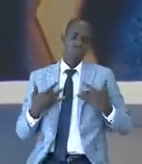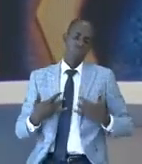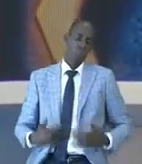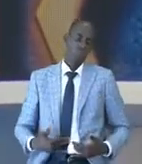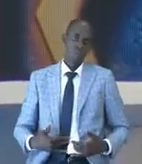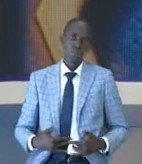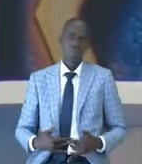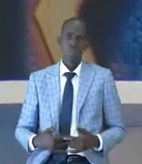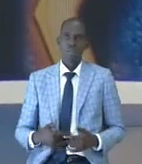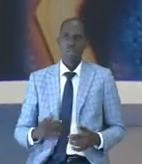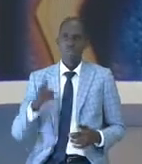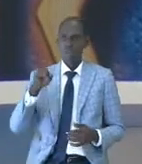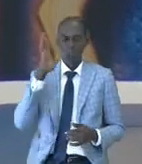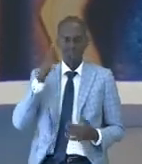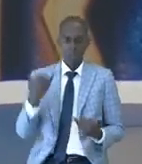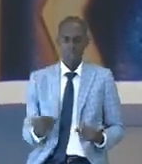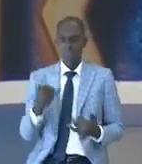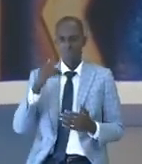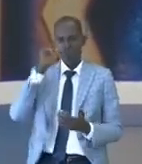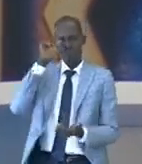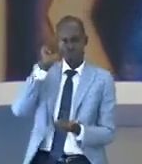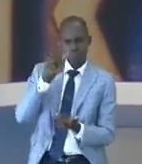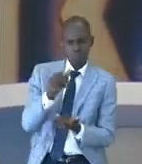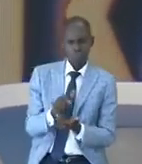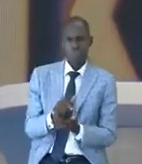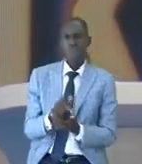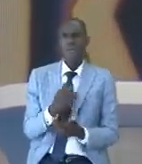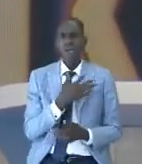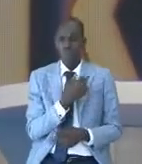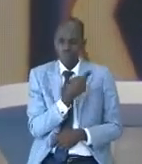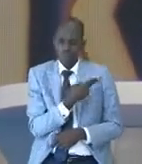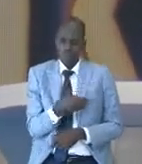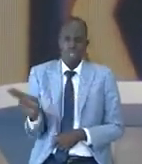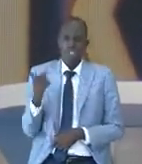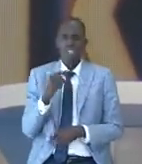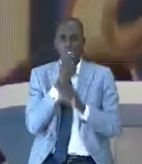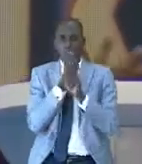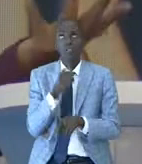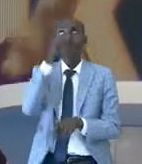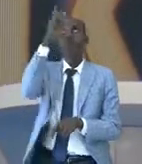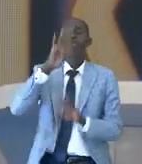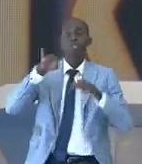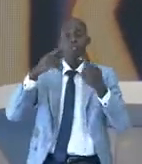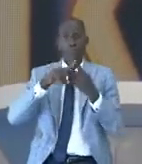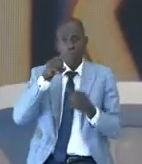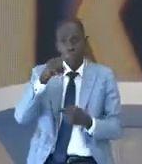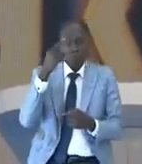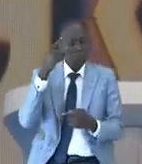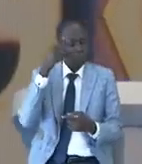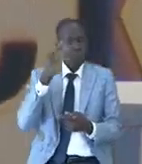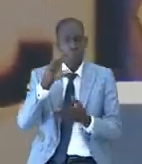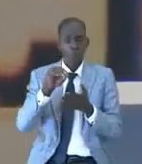belittle, you put down the gift the Lord has given you to use for the benefit of